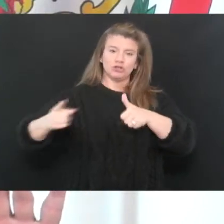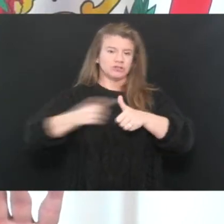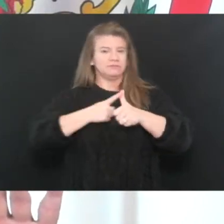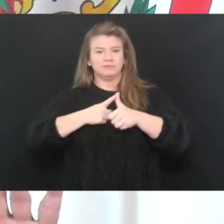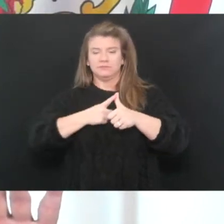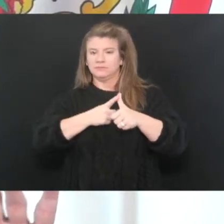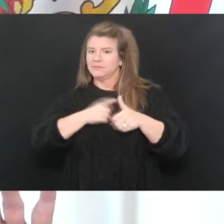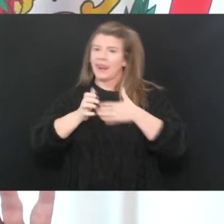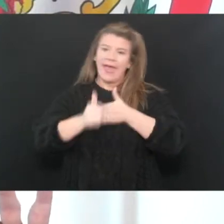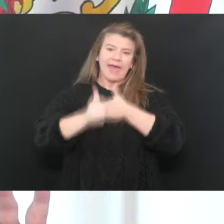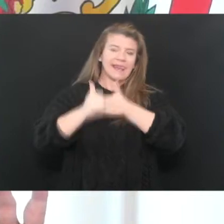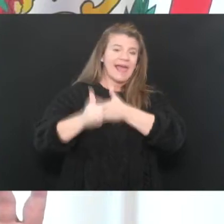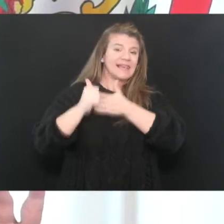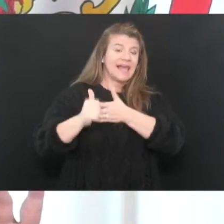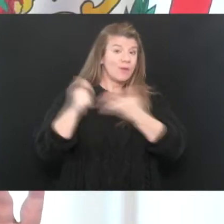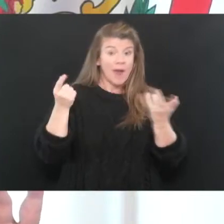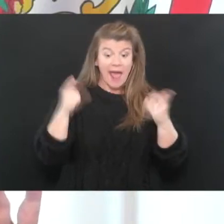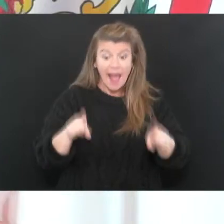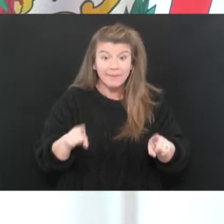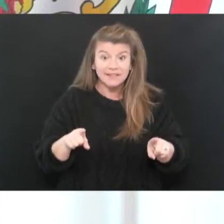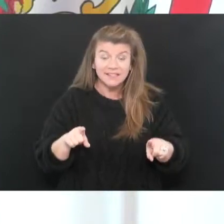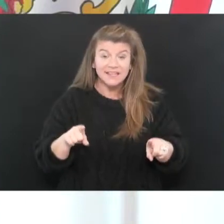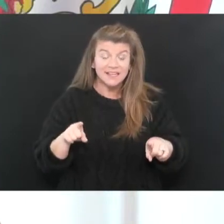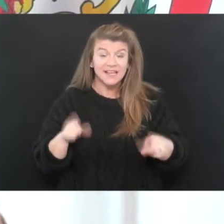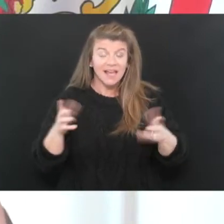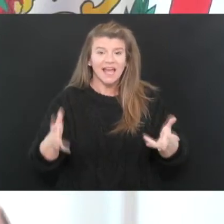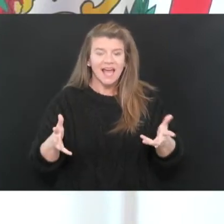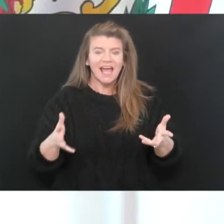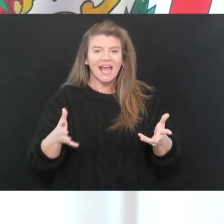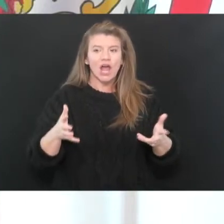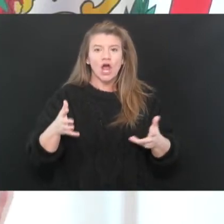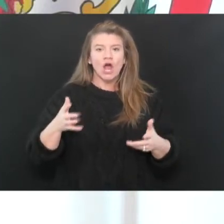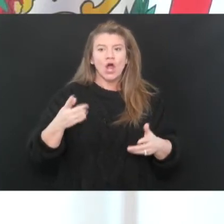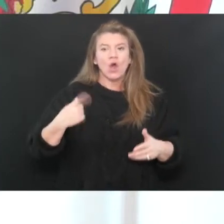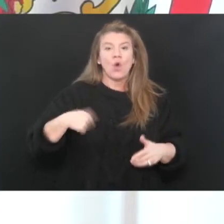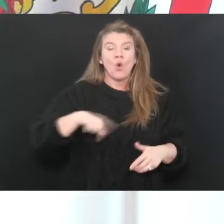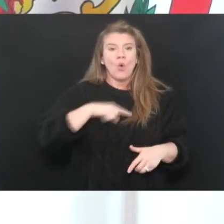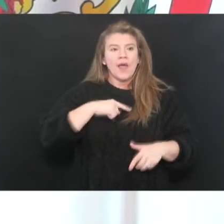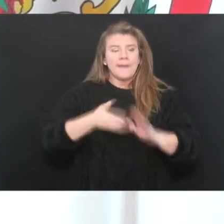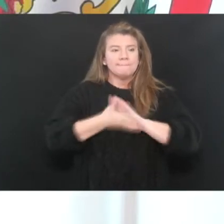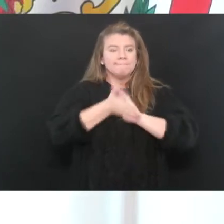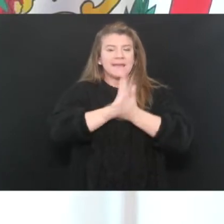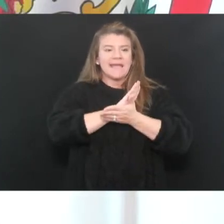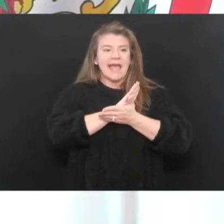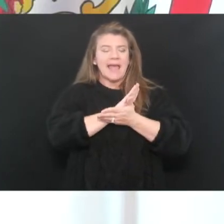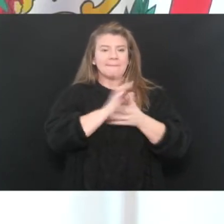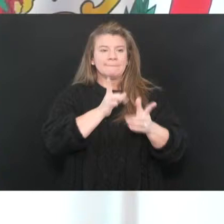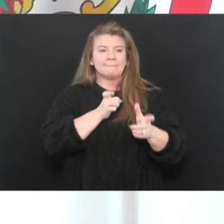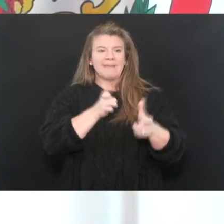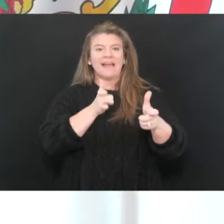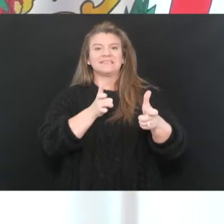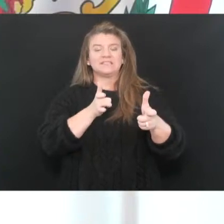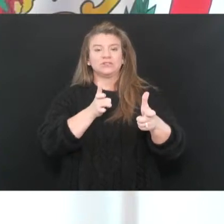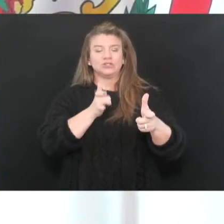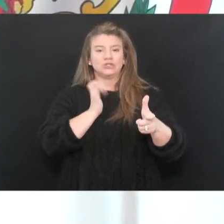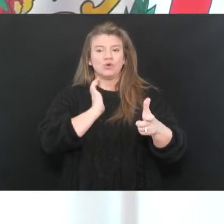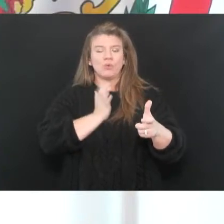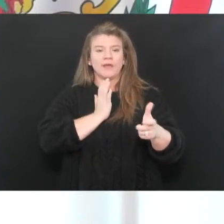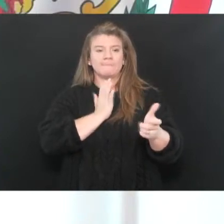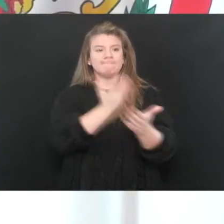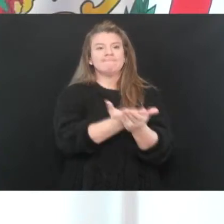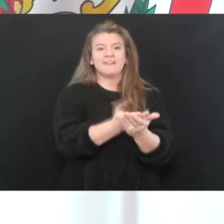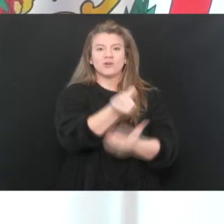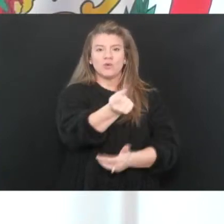race. And then what happened is we got faster to the point where it got really,